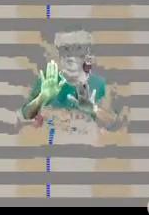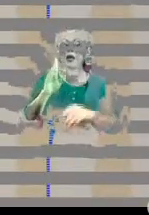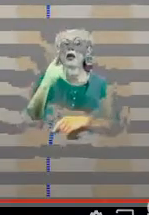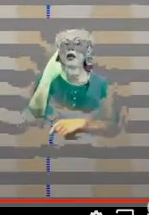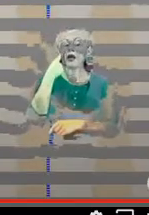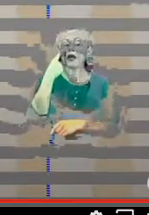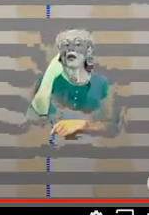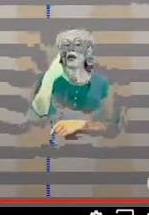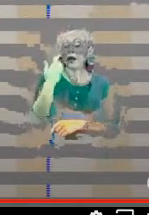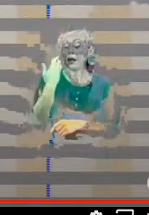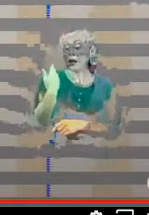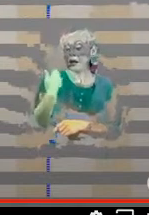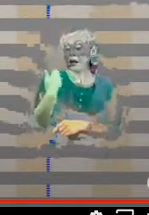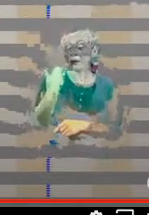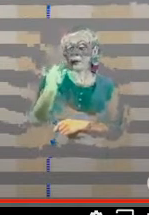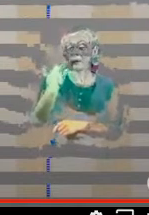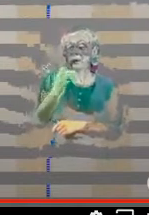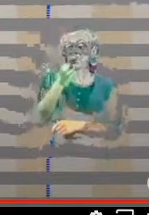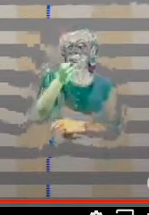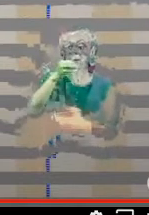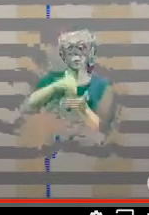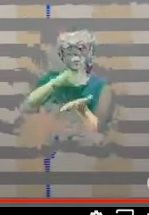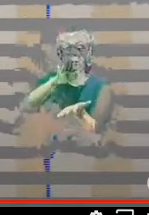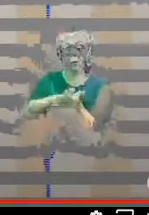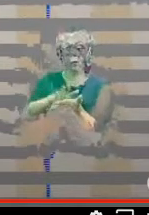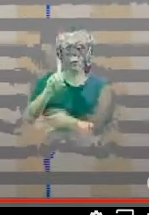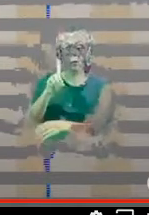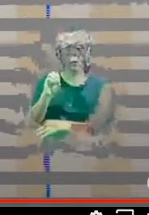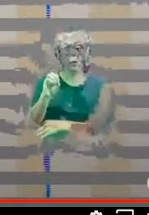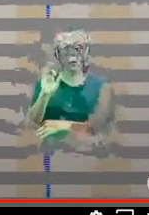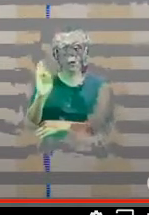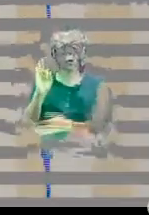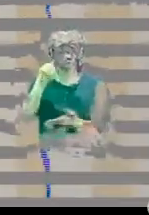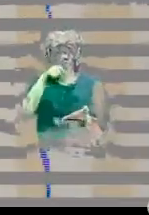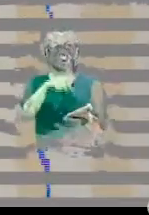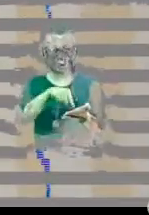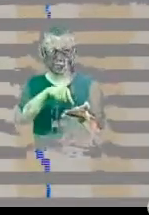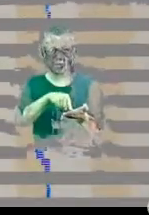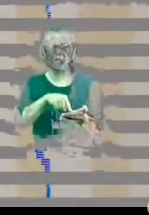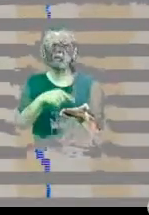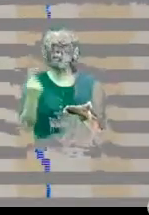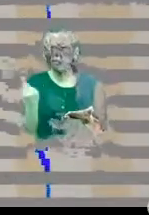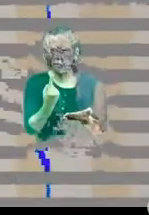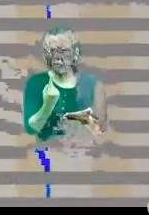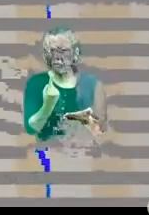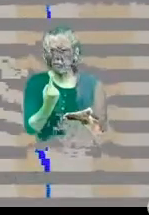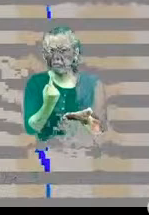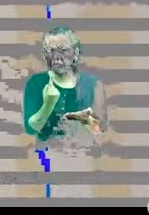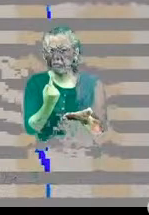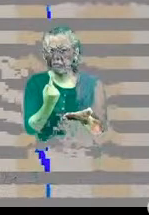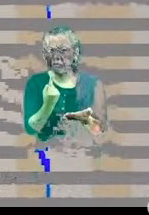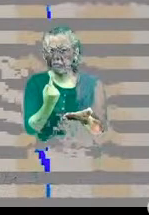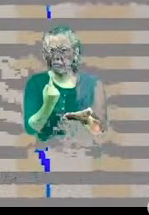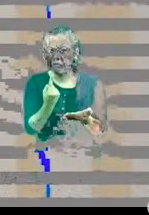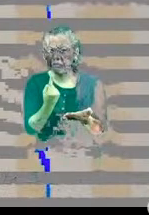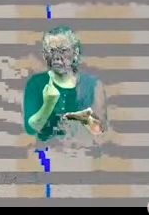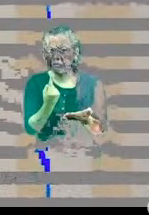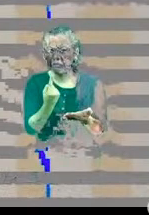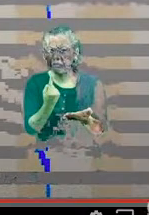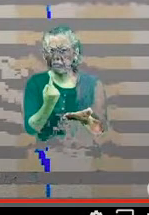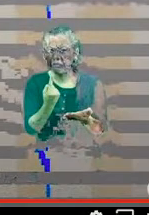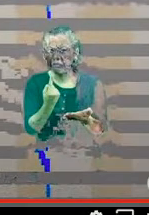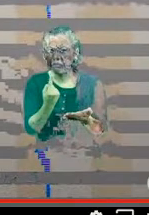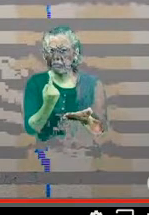the transmission rate, but if the mobility starts to go up again, then the transmission will start to go up again.